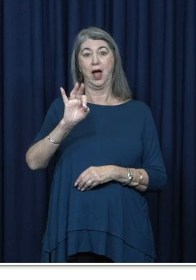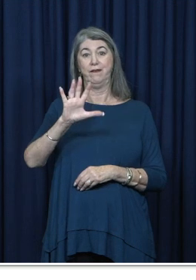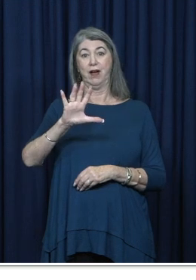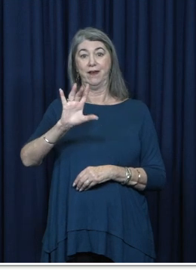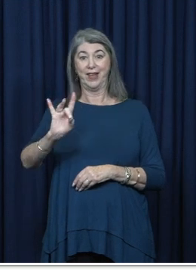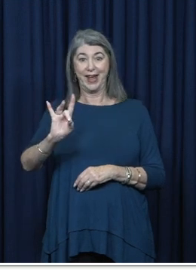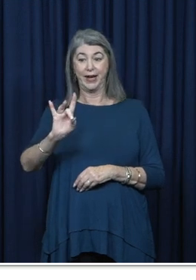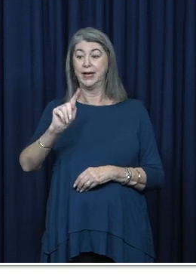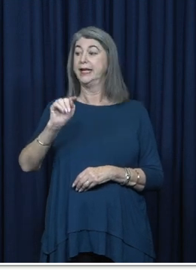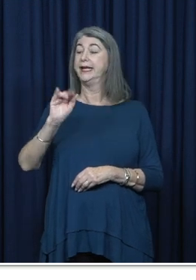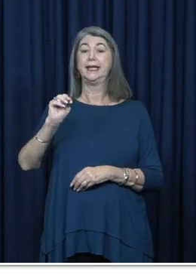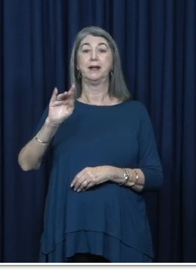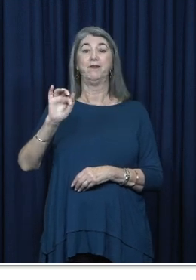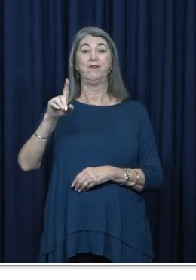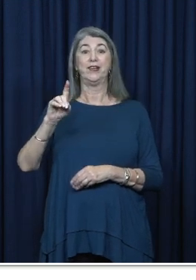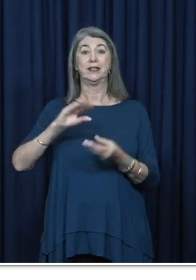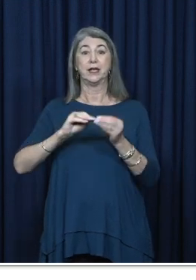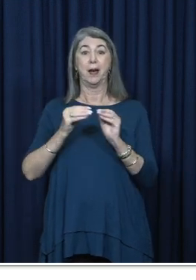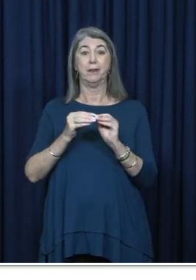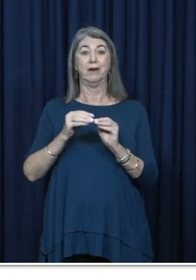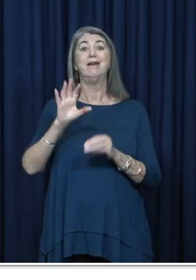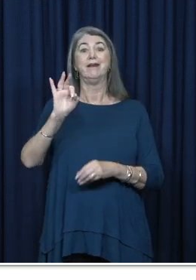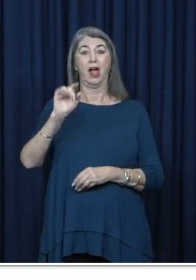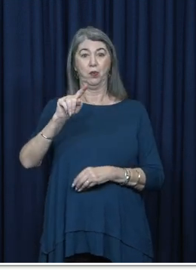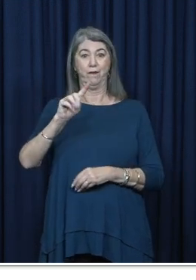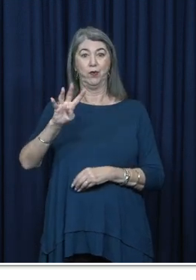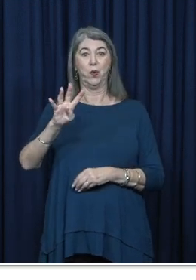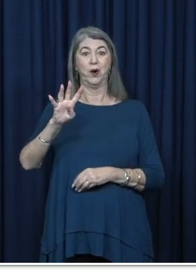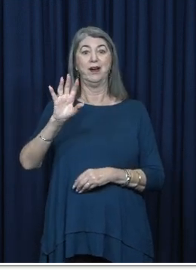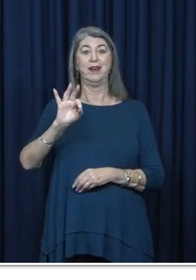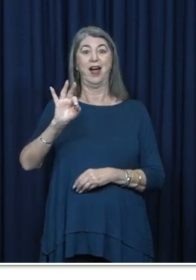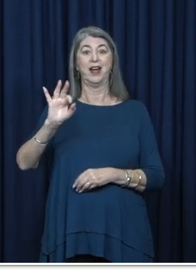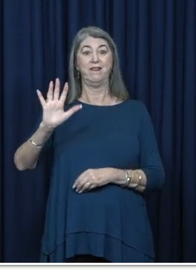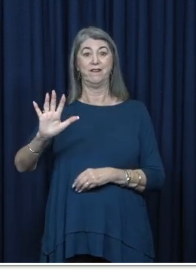914-995-2958. Tim Field's number is